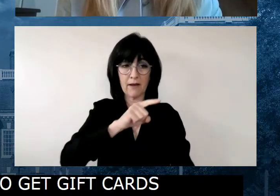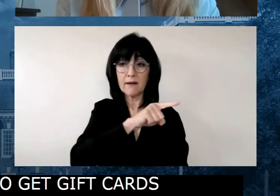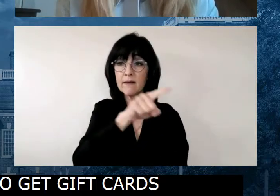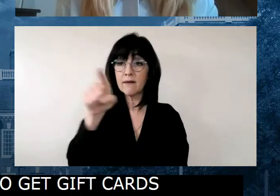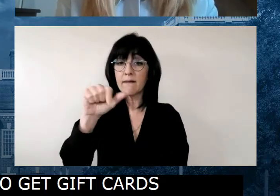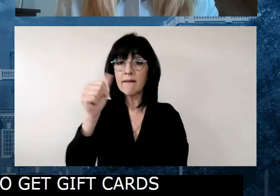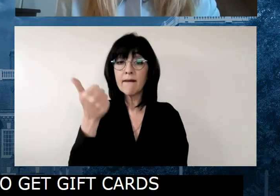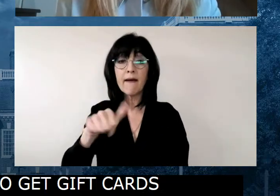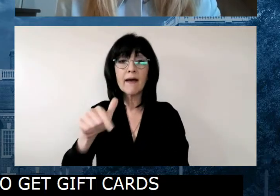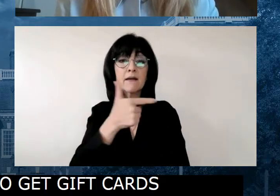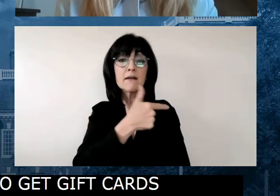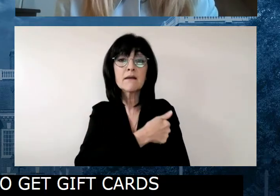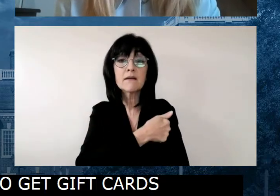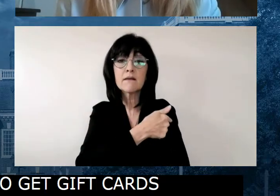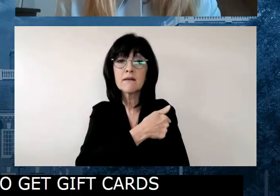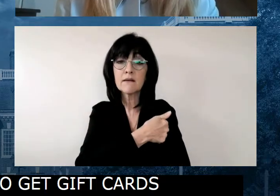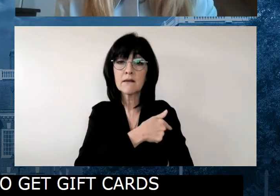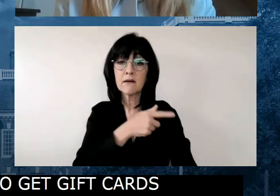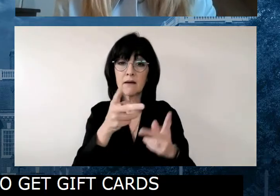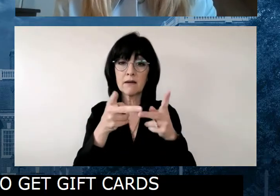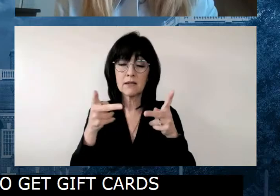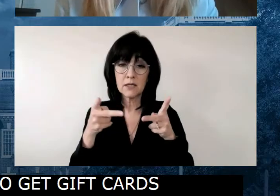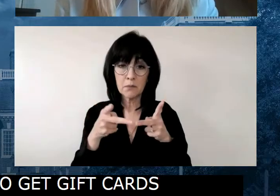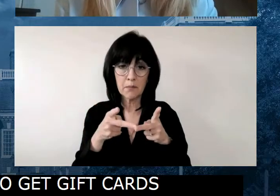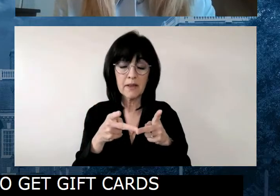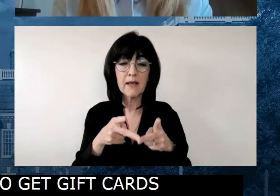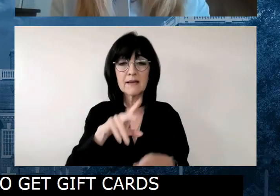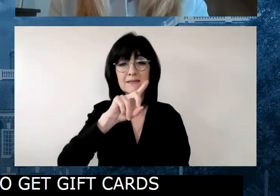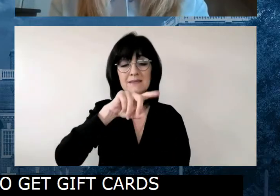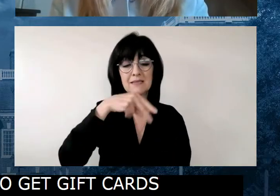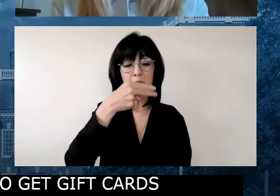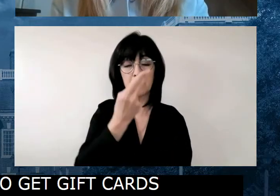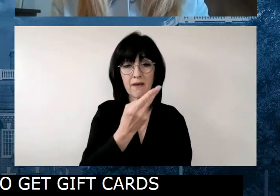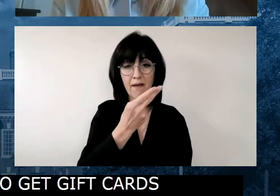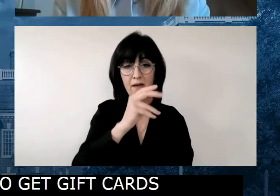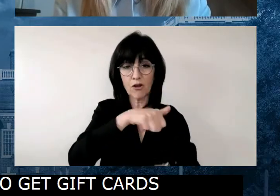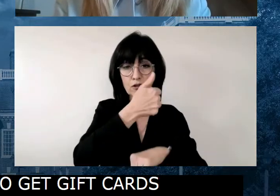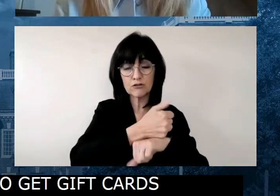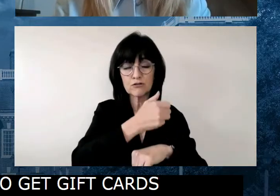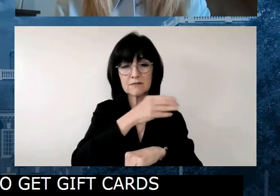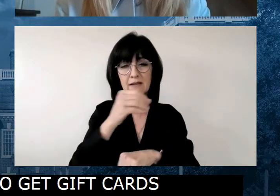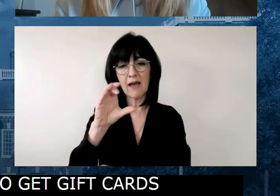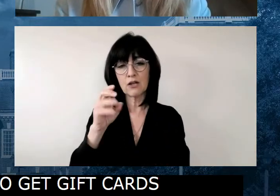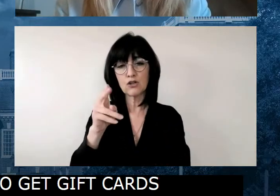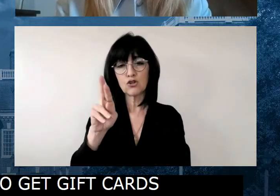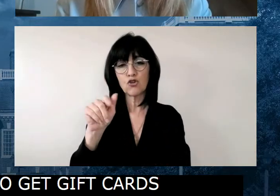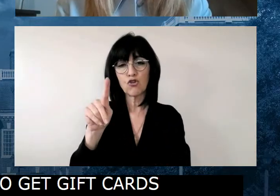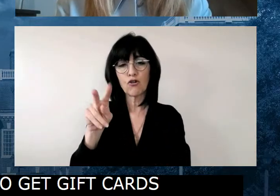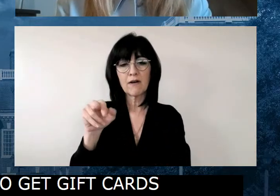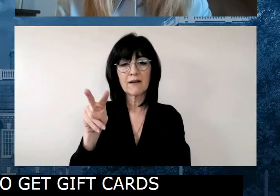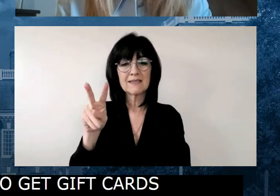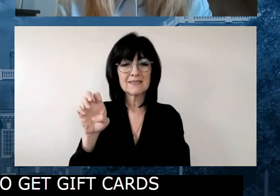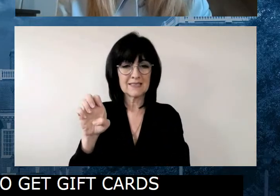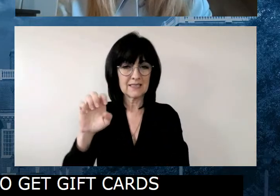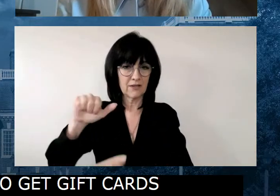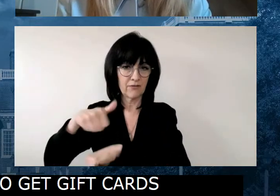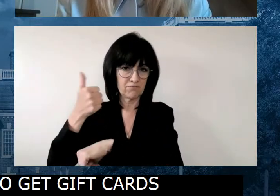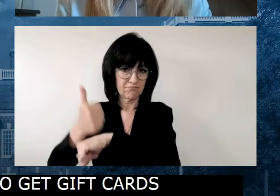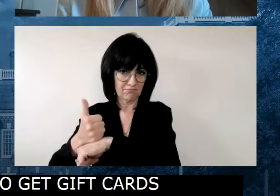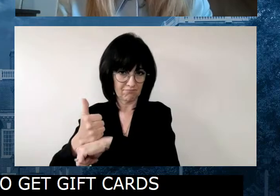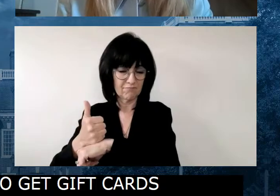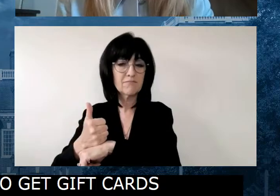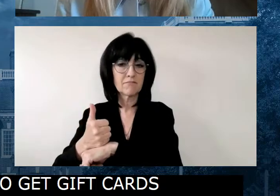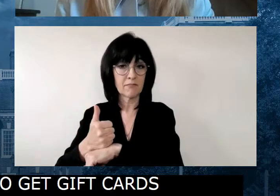as some of the DPH and curative sites throughout the community. And we hope to expand these locations where gift cards can